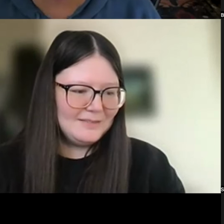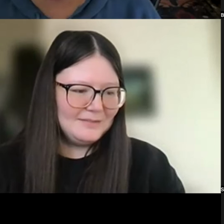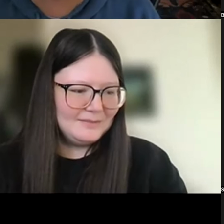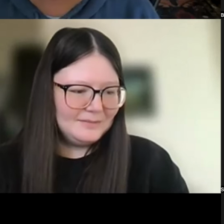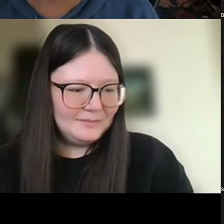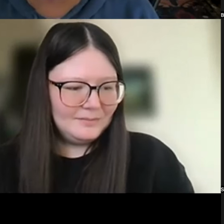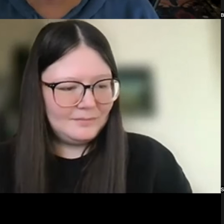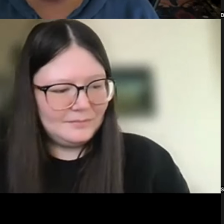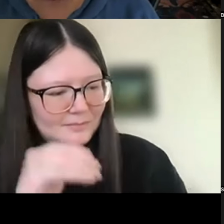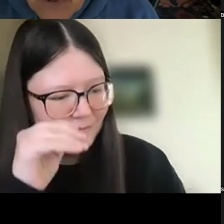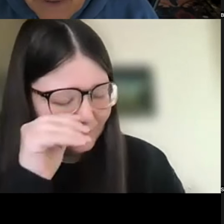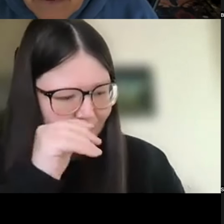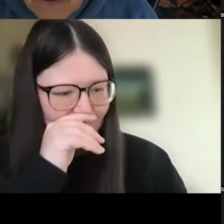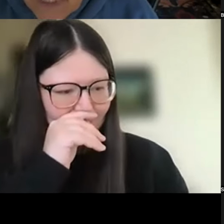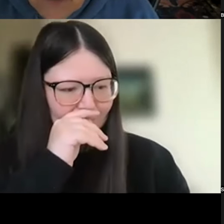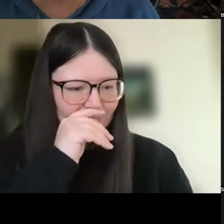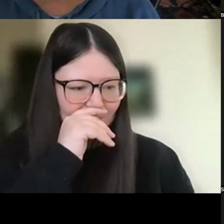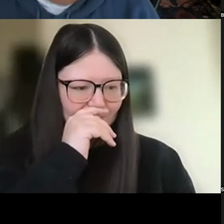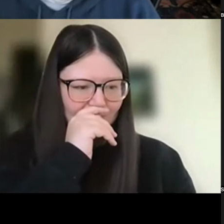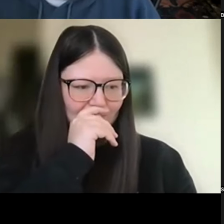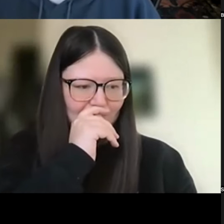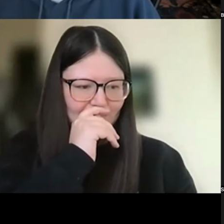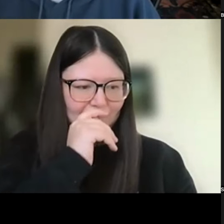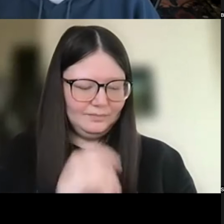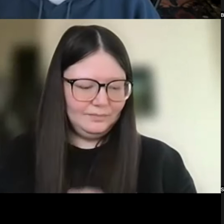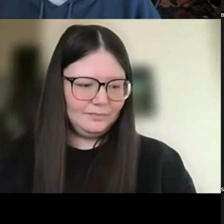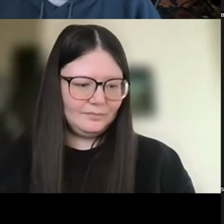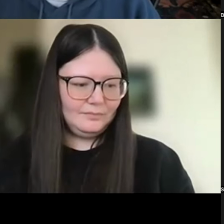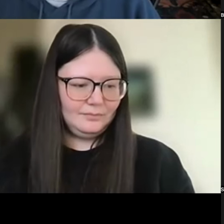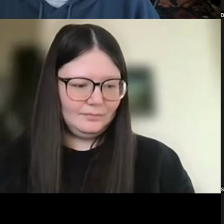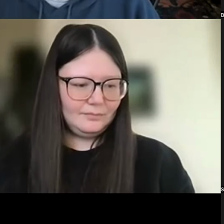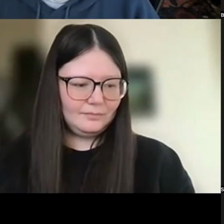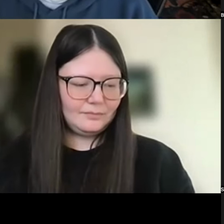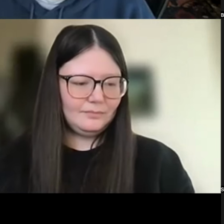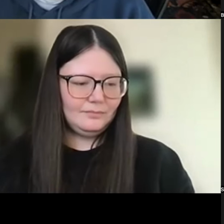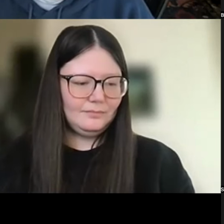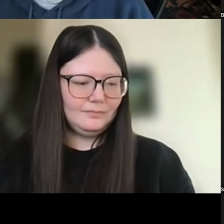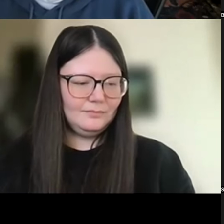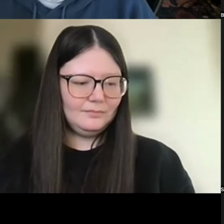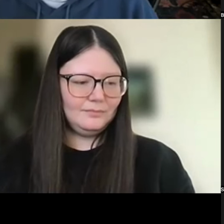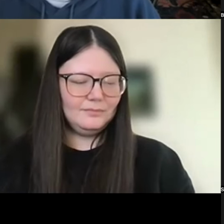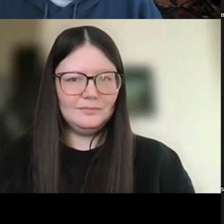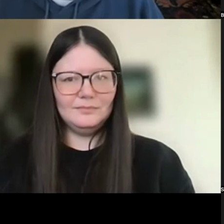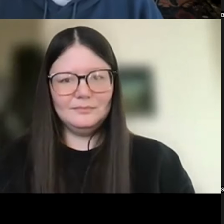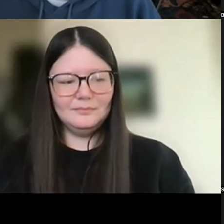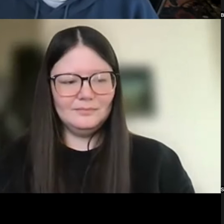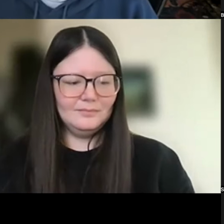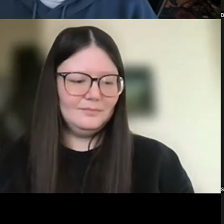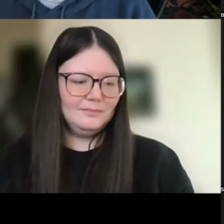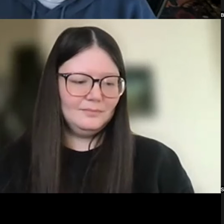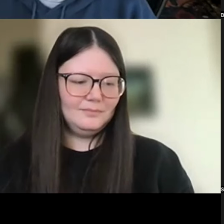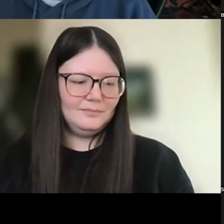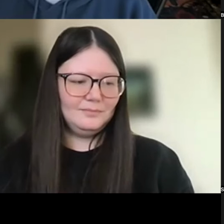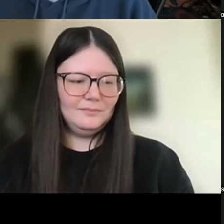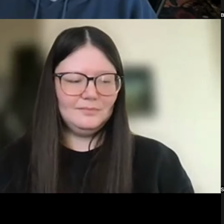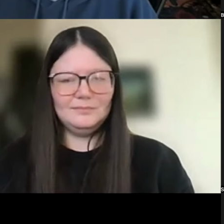our tribal, so a lot of culturally specific programs are not leaning into criminal legal system response. And I was wondering